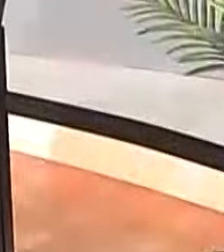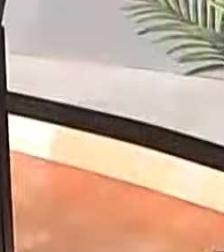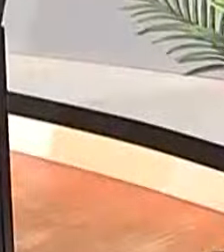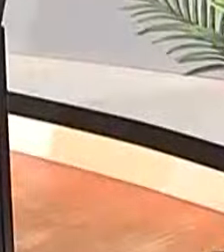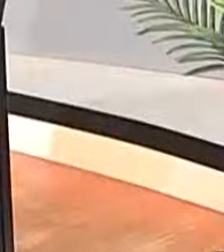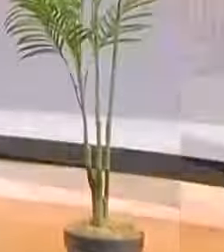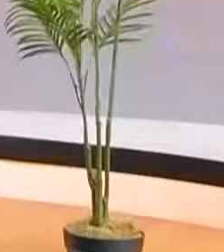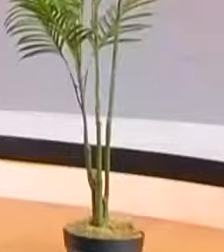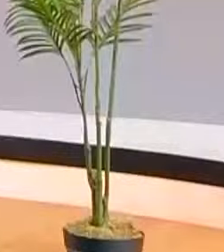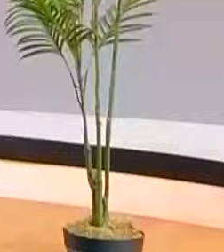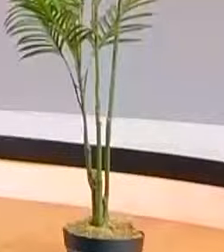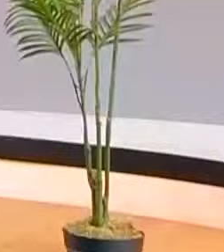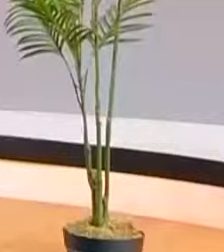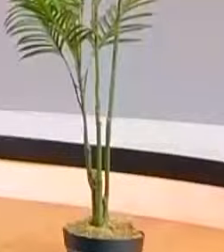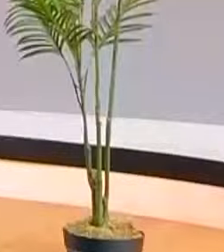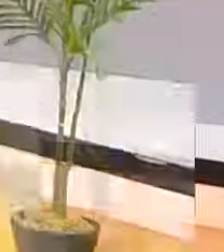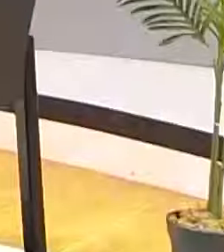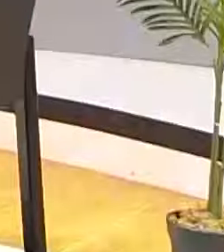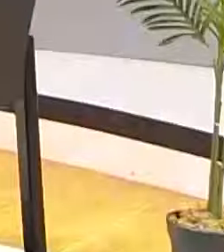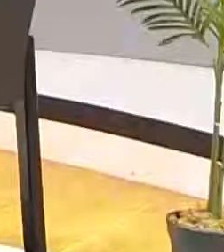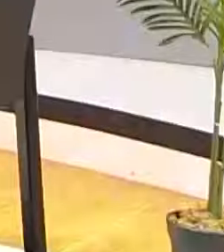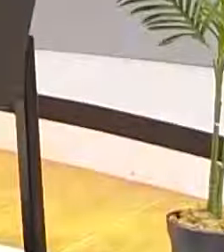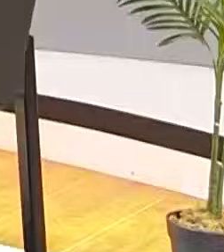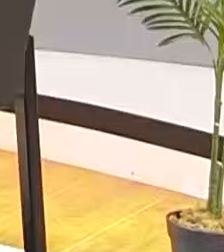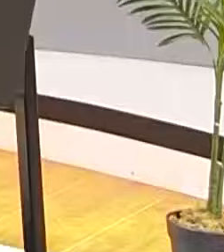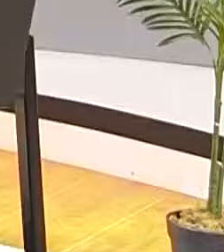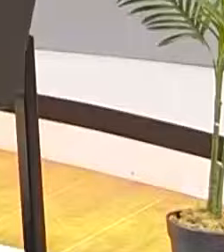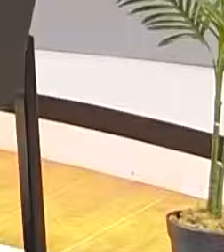you informed on various government policies and